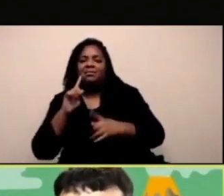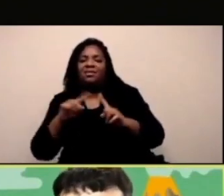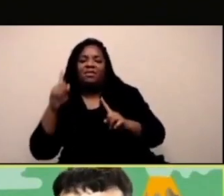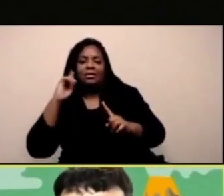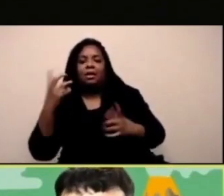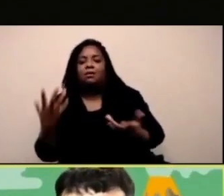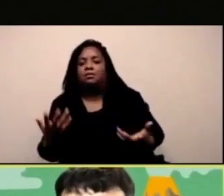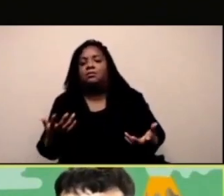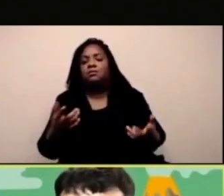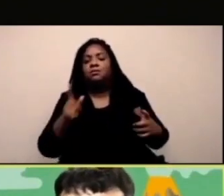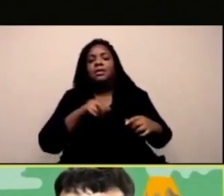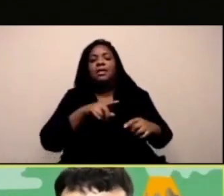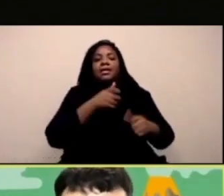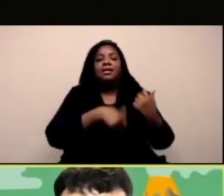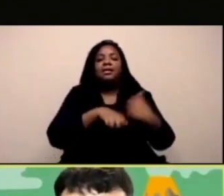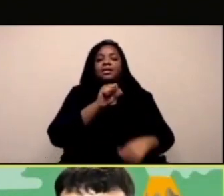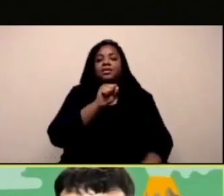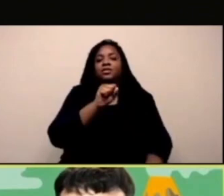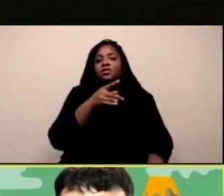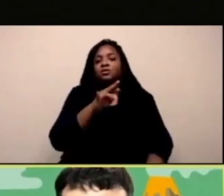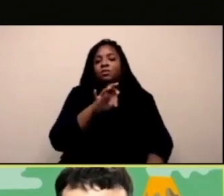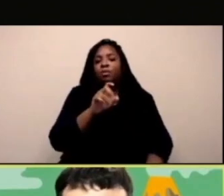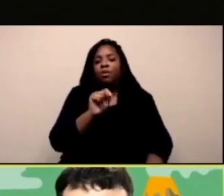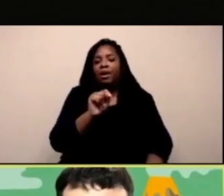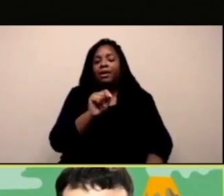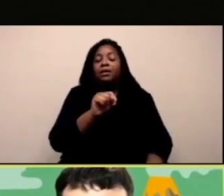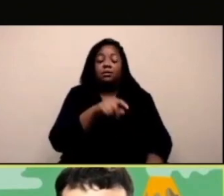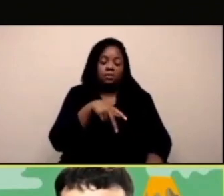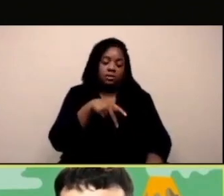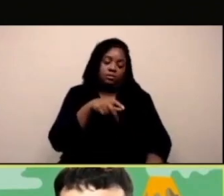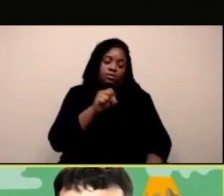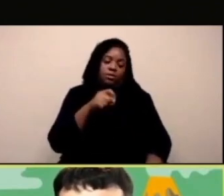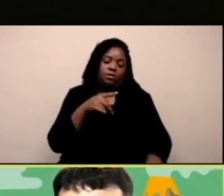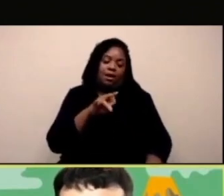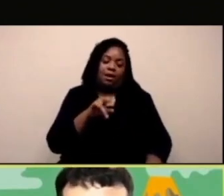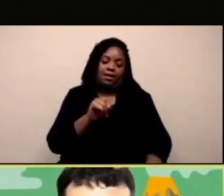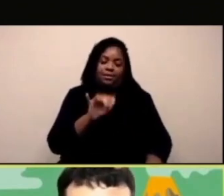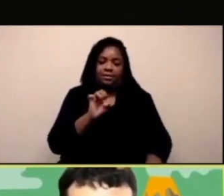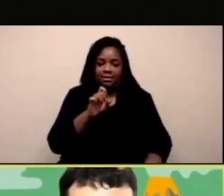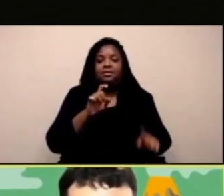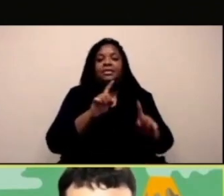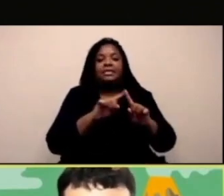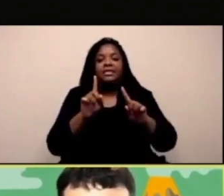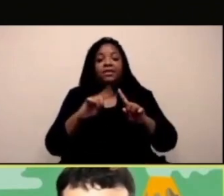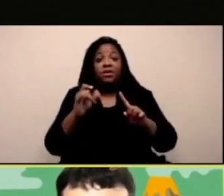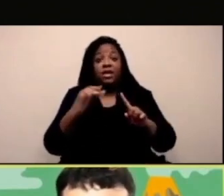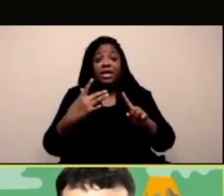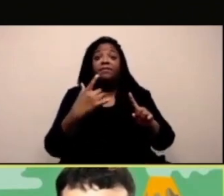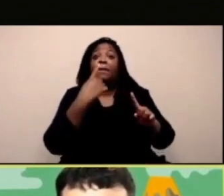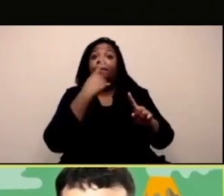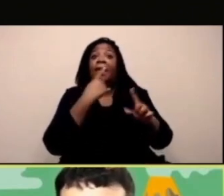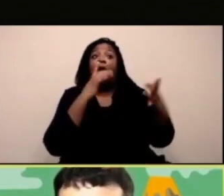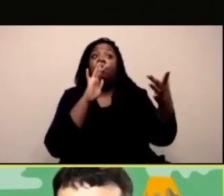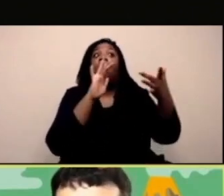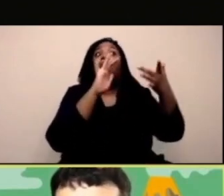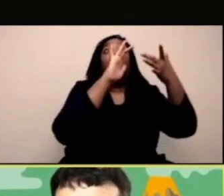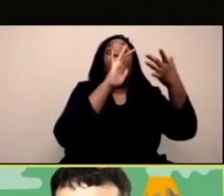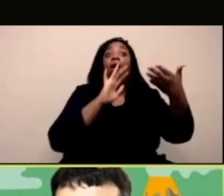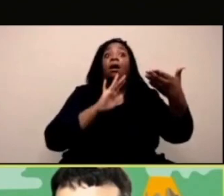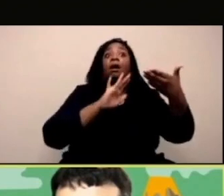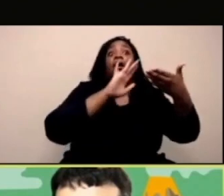each of those sprites just has similar simple code in it for when the sprite touches that part of my body.